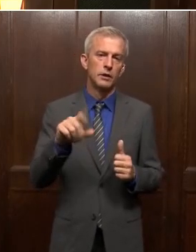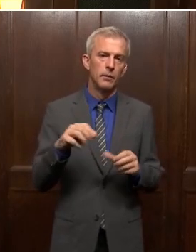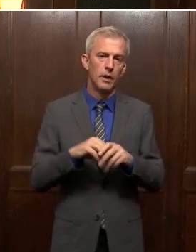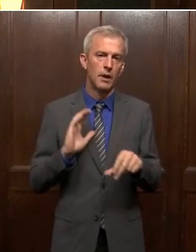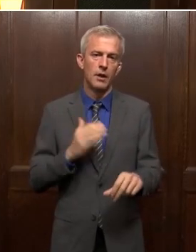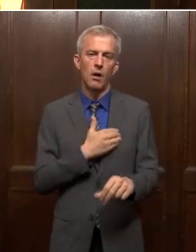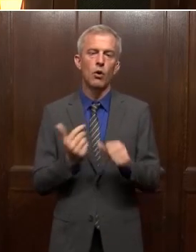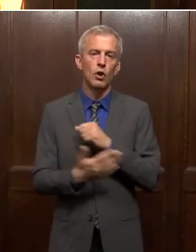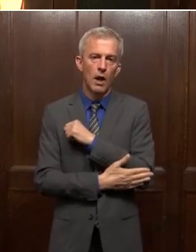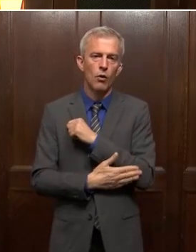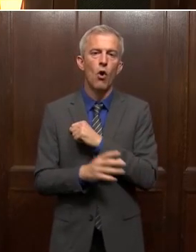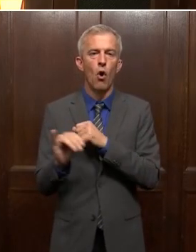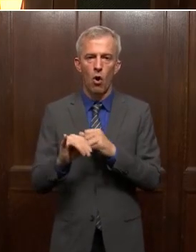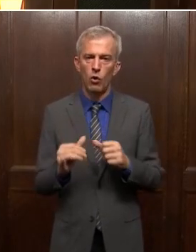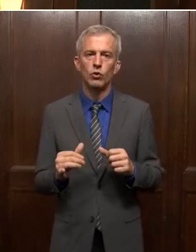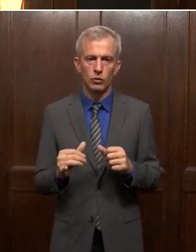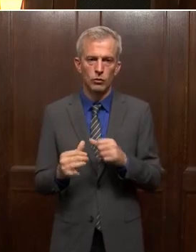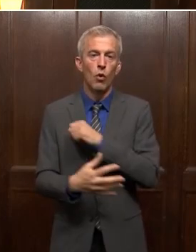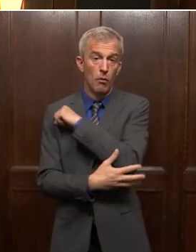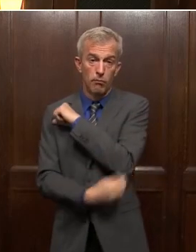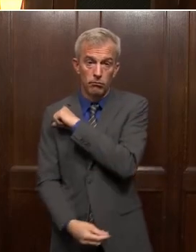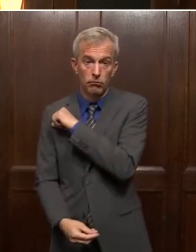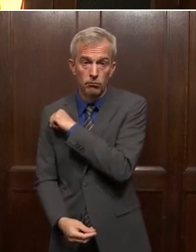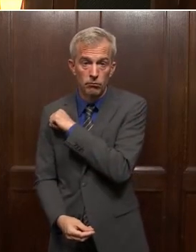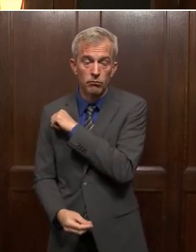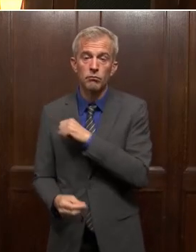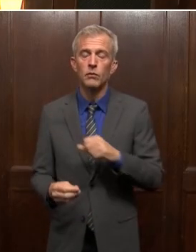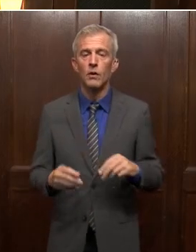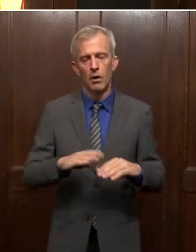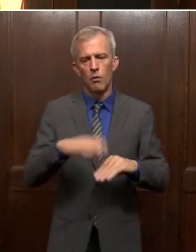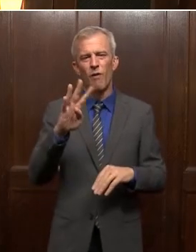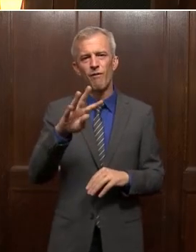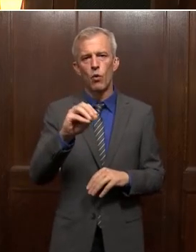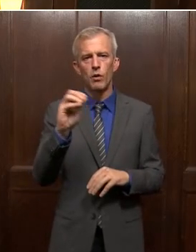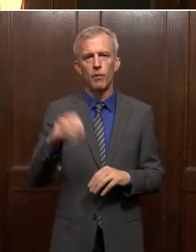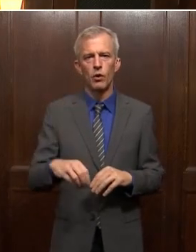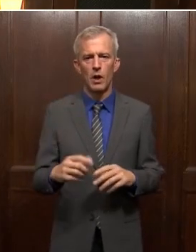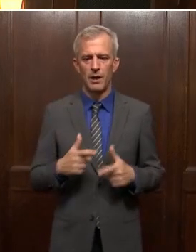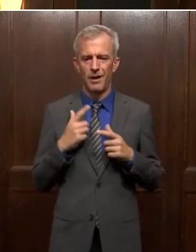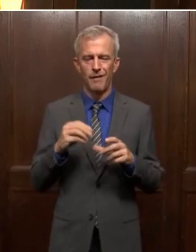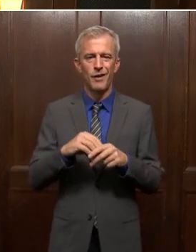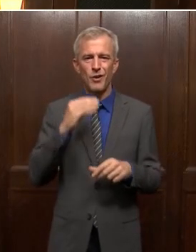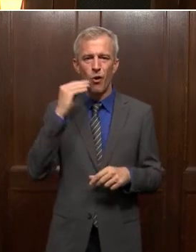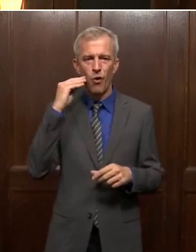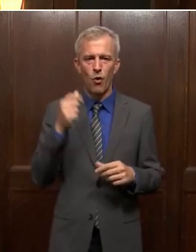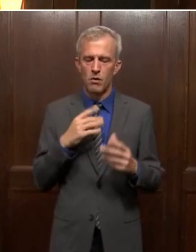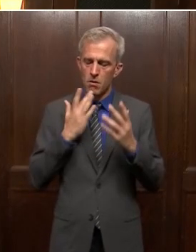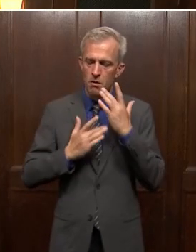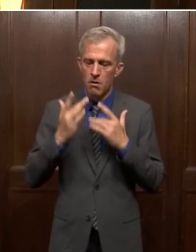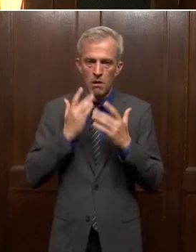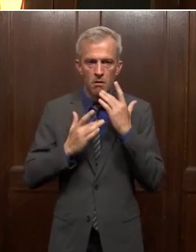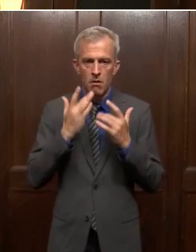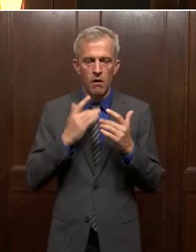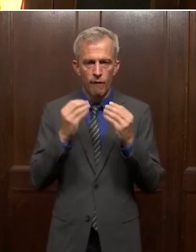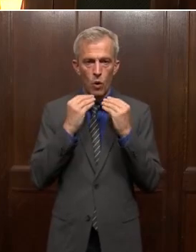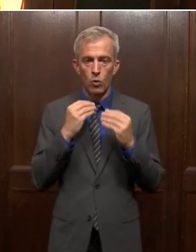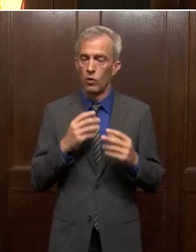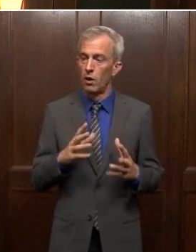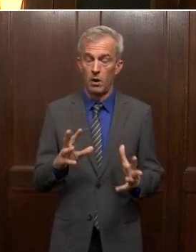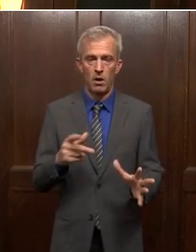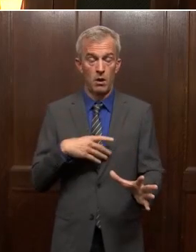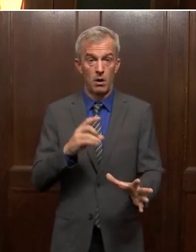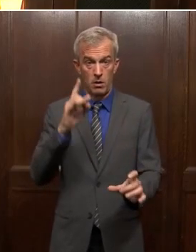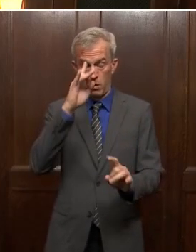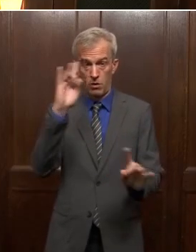county also live in poverty. And more than 40% live in households that are food insecure. It's a staggering